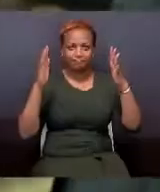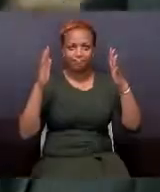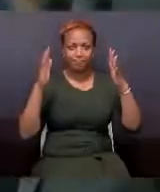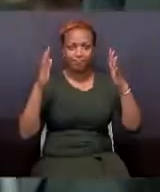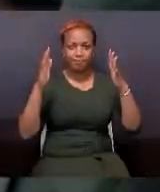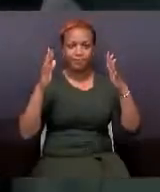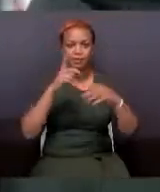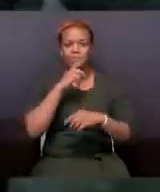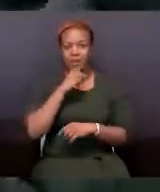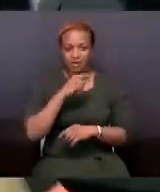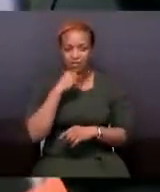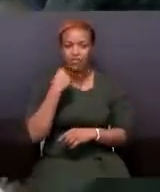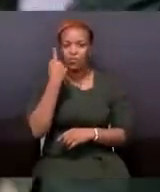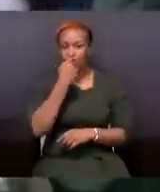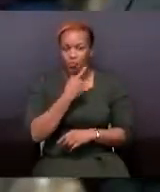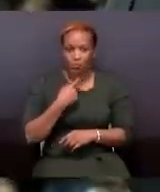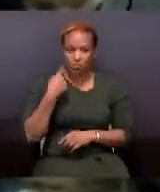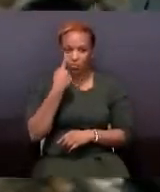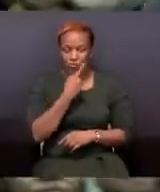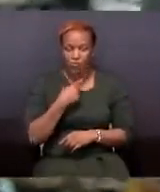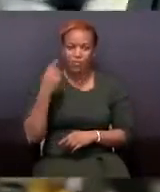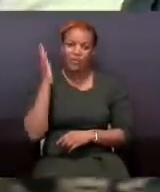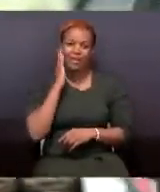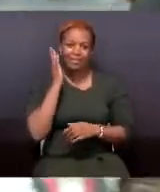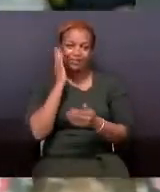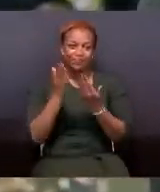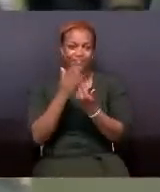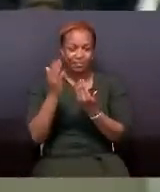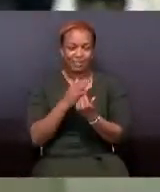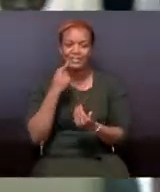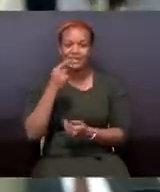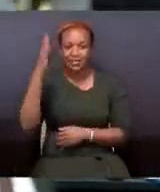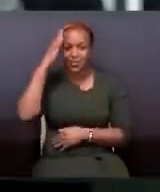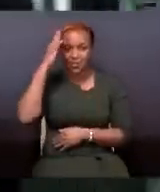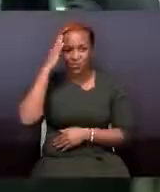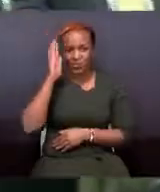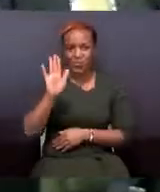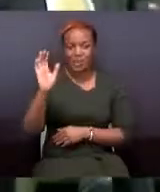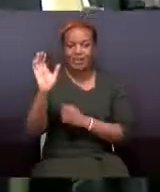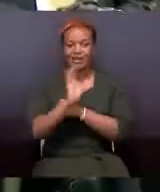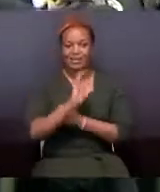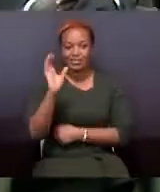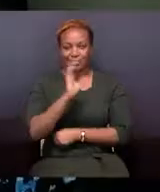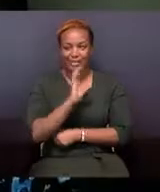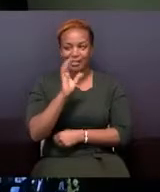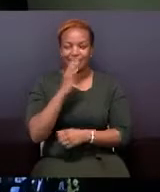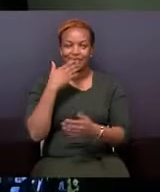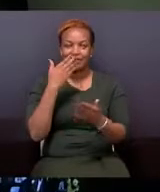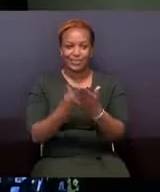the patent for KYC, Know Your Customer, as far back as when she was selling tomatoes. Thank